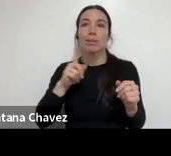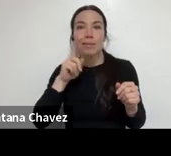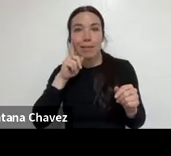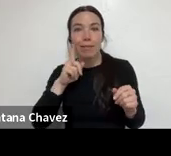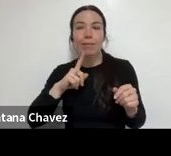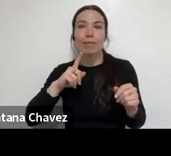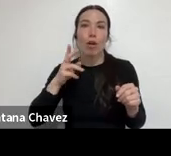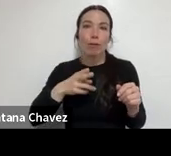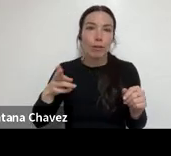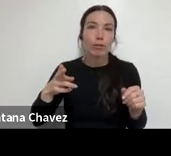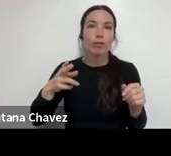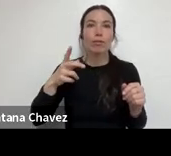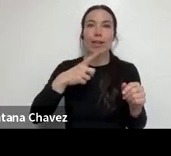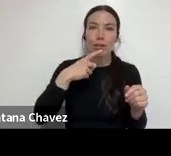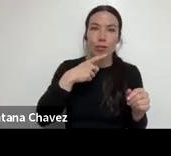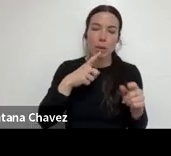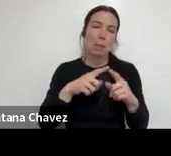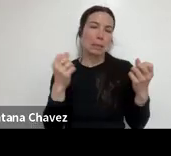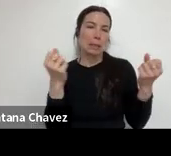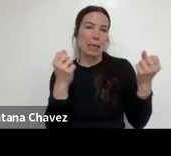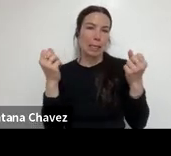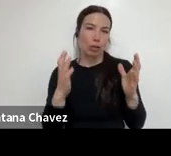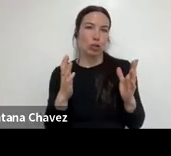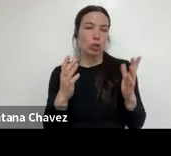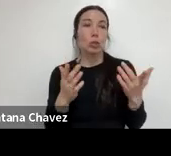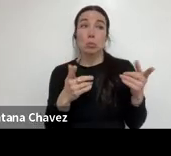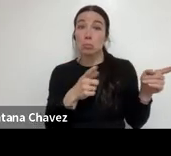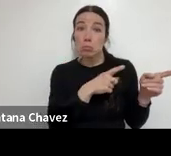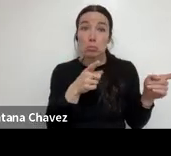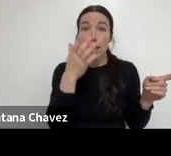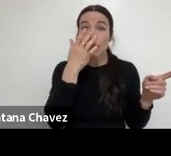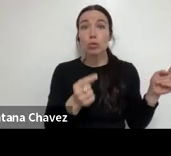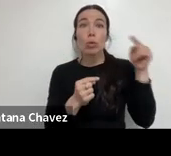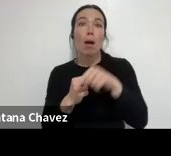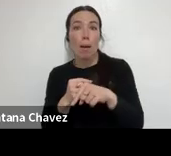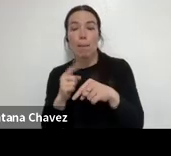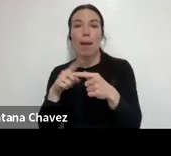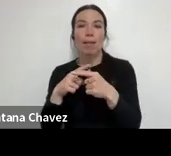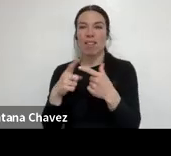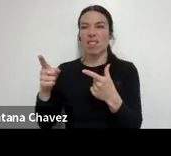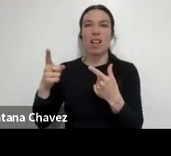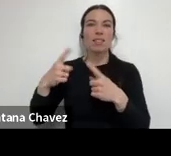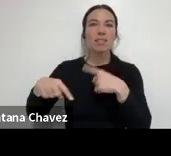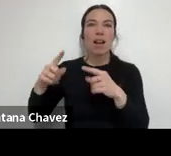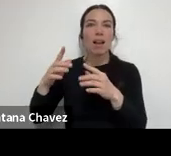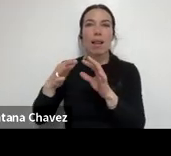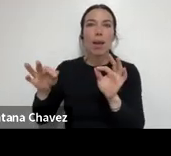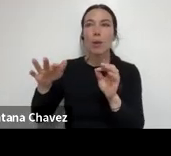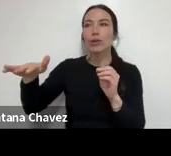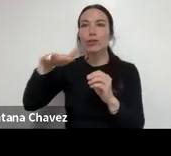interested in coming and immersing themselves in a different sign language and in